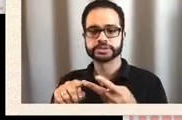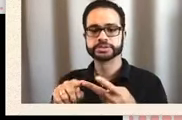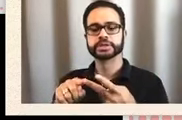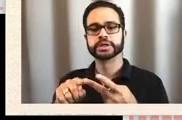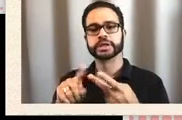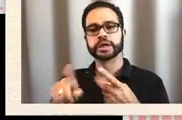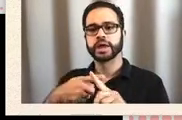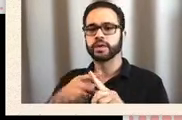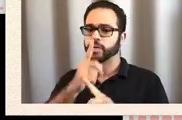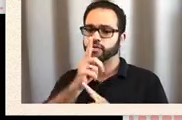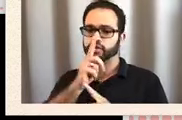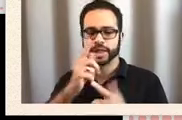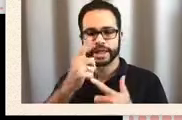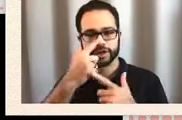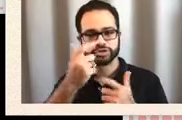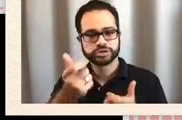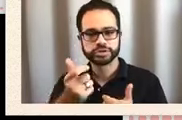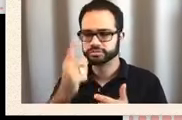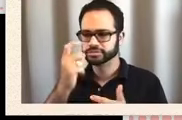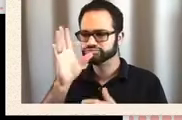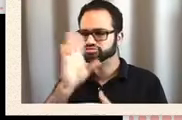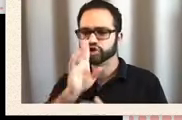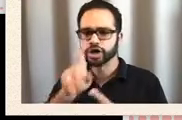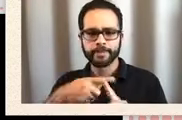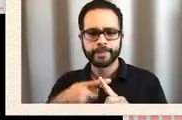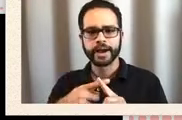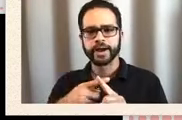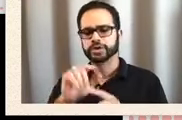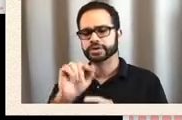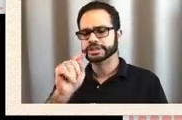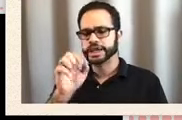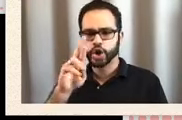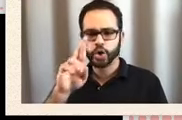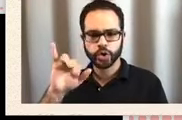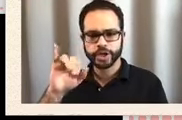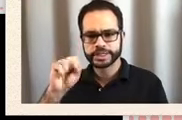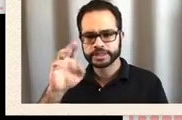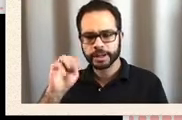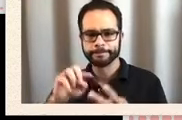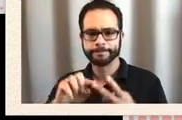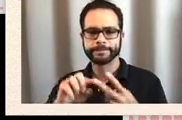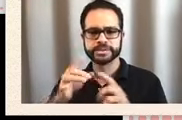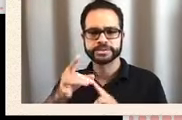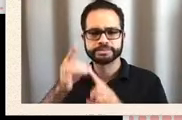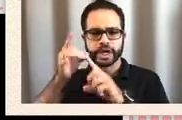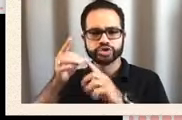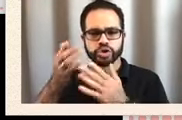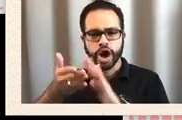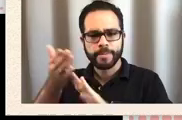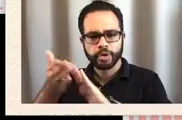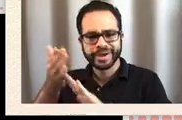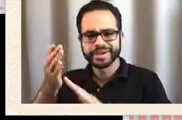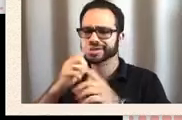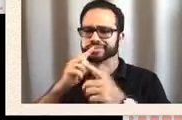we went through terrorism, we went through special operations, we went through like a whole bunch of